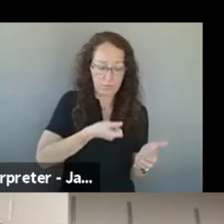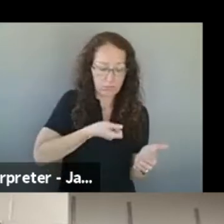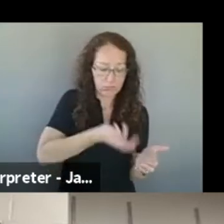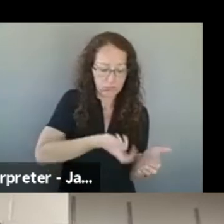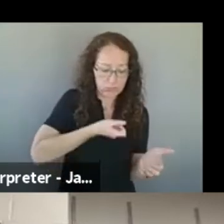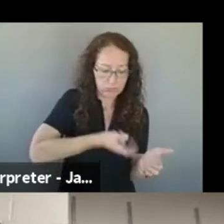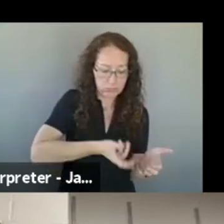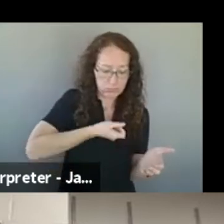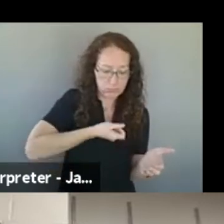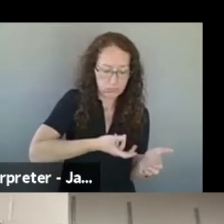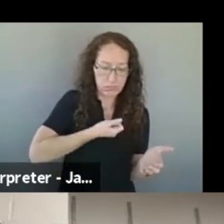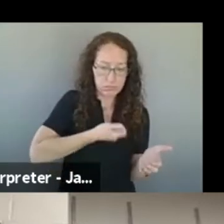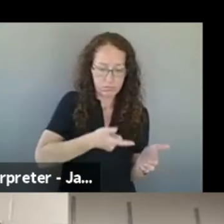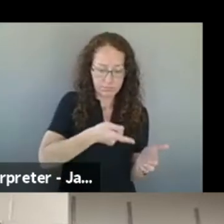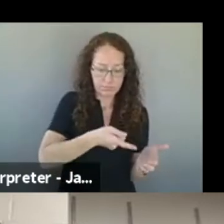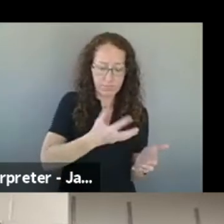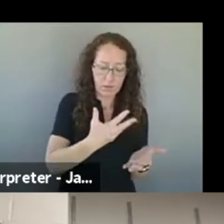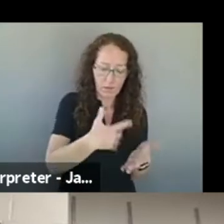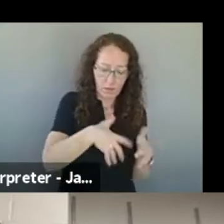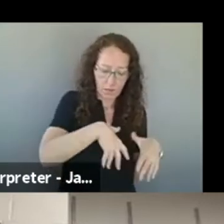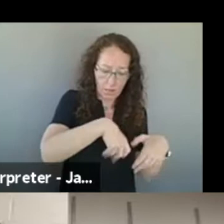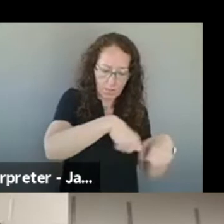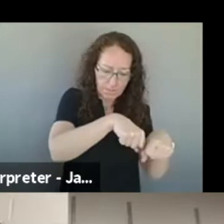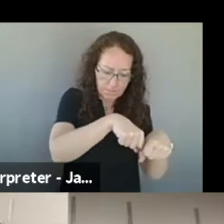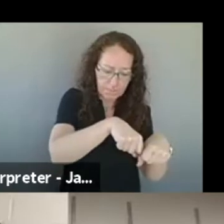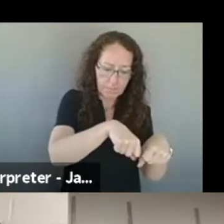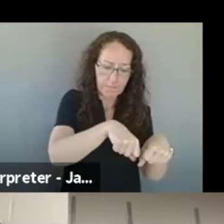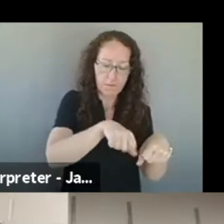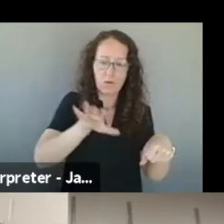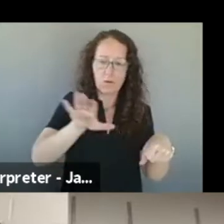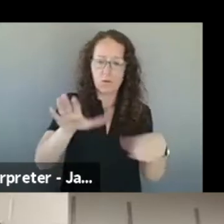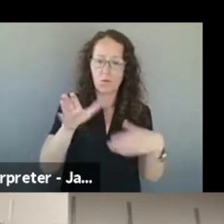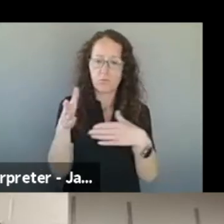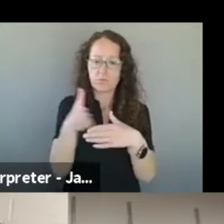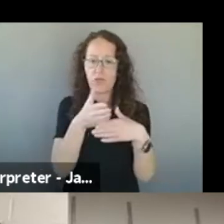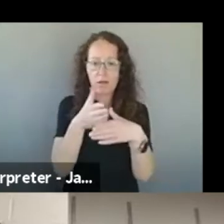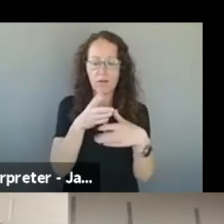absorb what we are sharing and experiencing here.